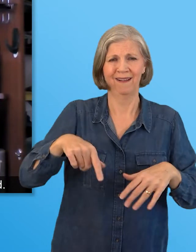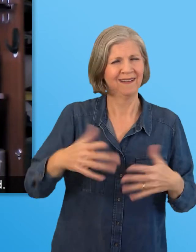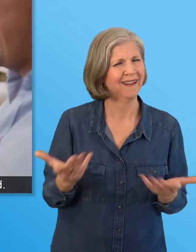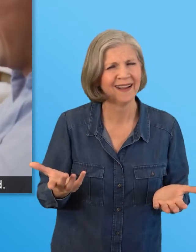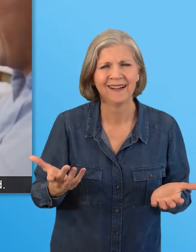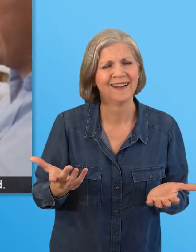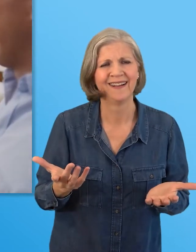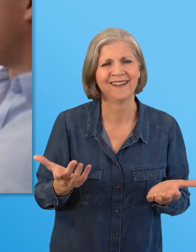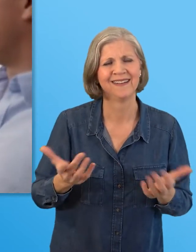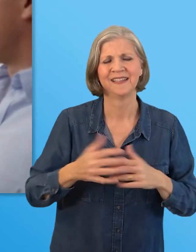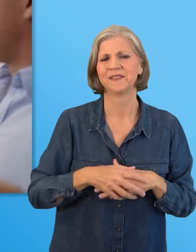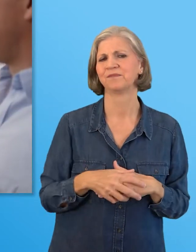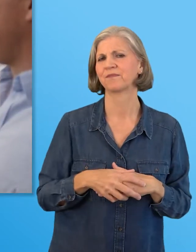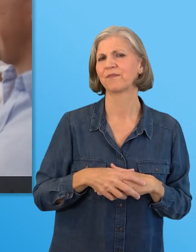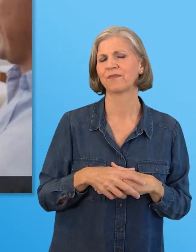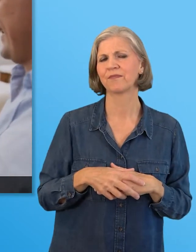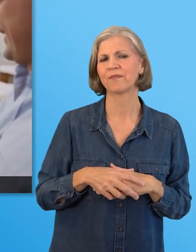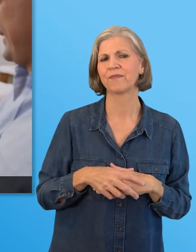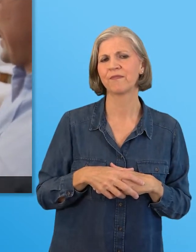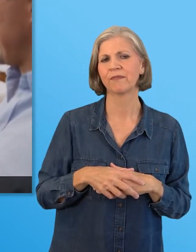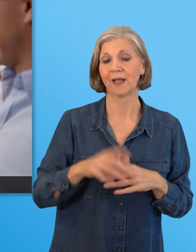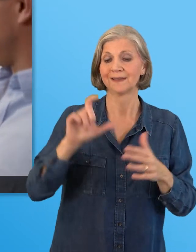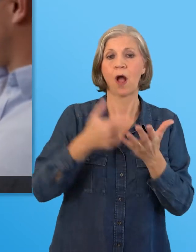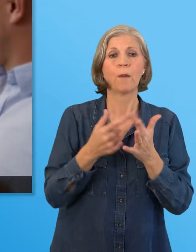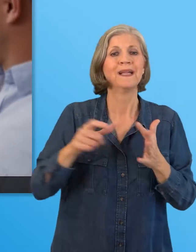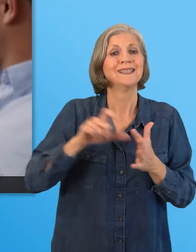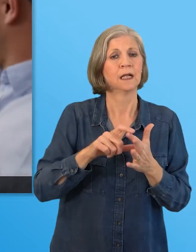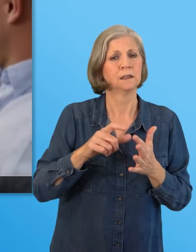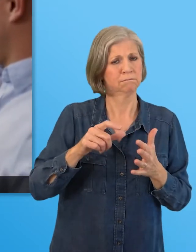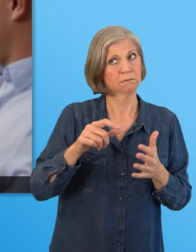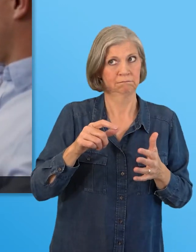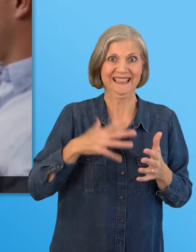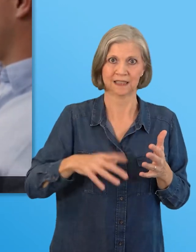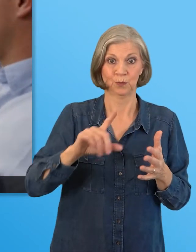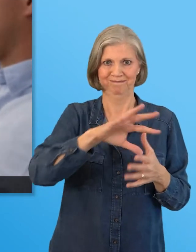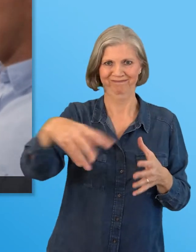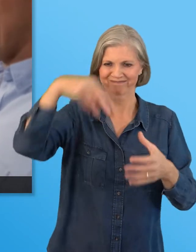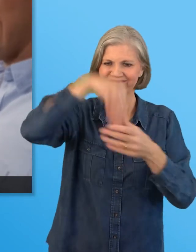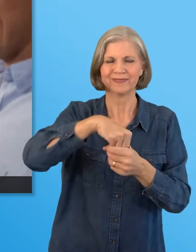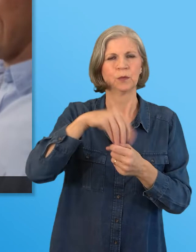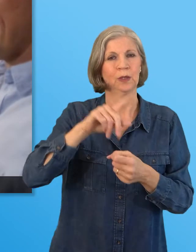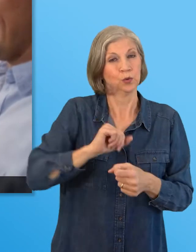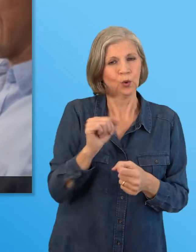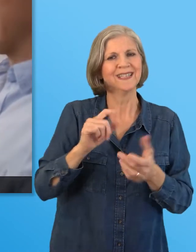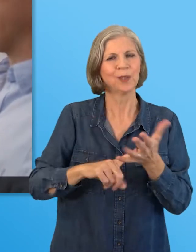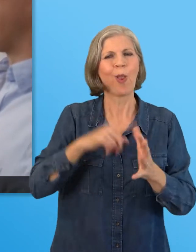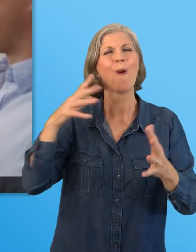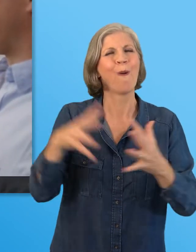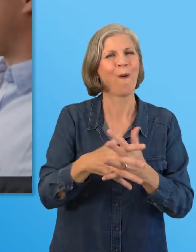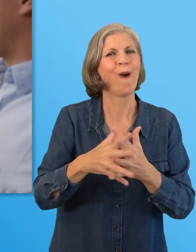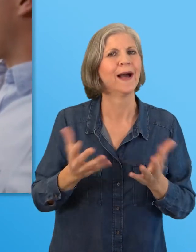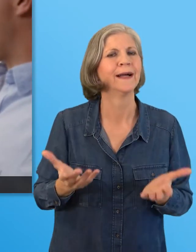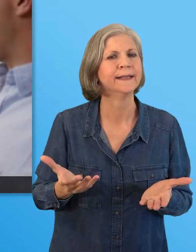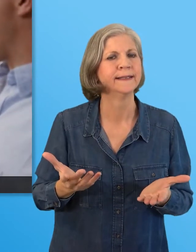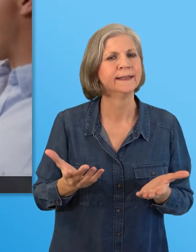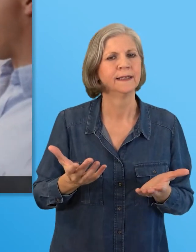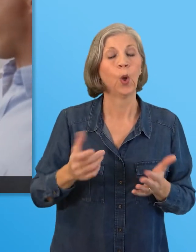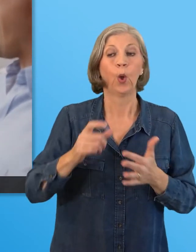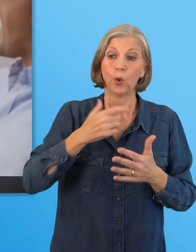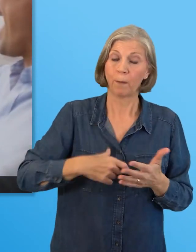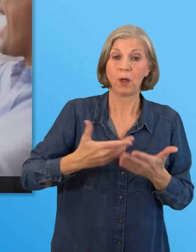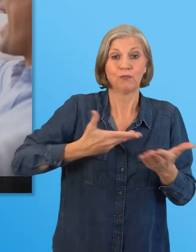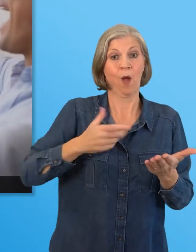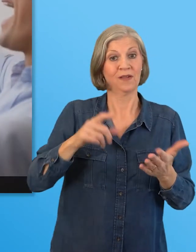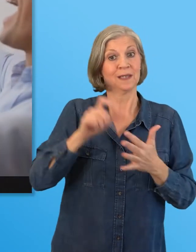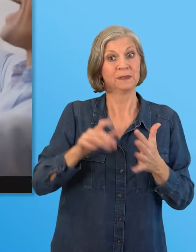realised. The CRPD also needs to be fully put into Scottish law so that the human rights of